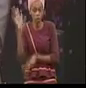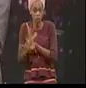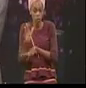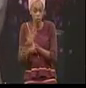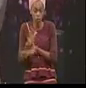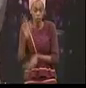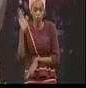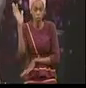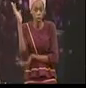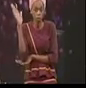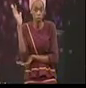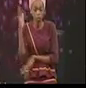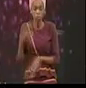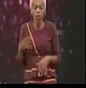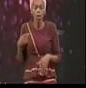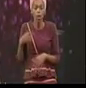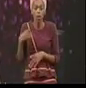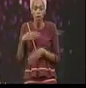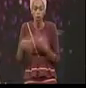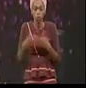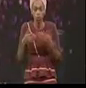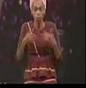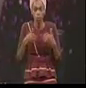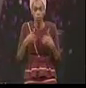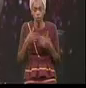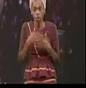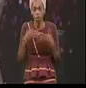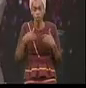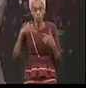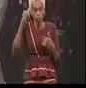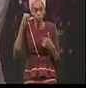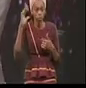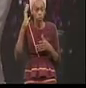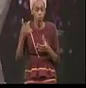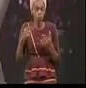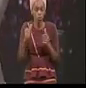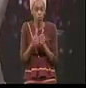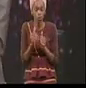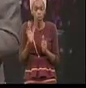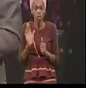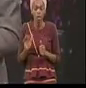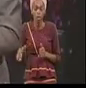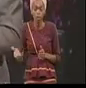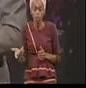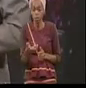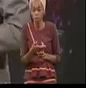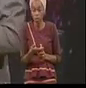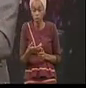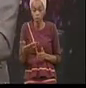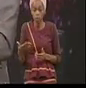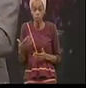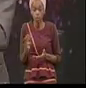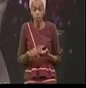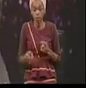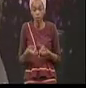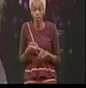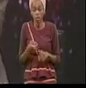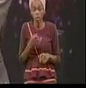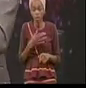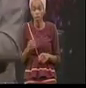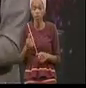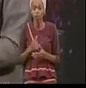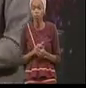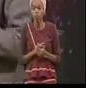and colleagues. Global Crusade with Kumuyi, known as GCK. The April